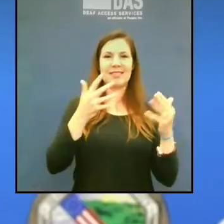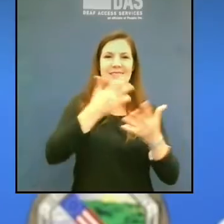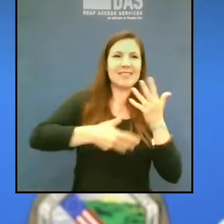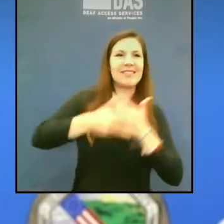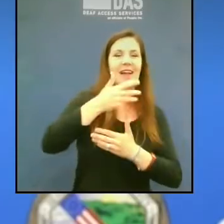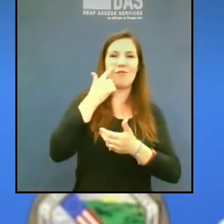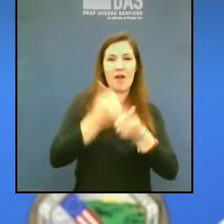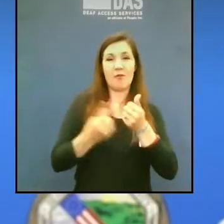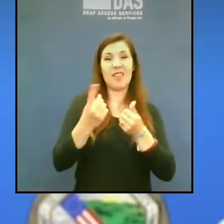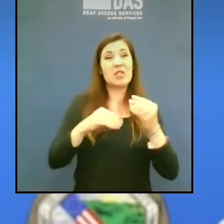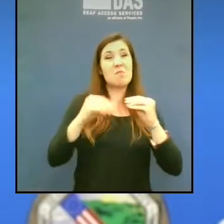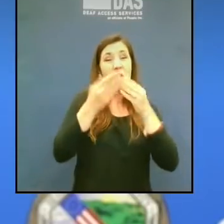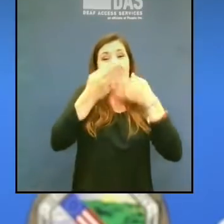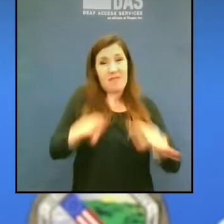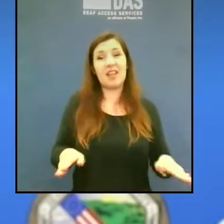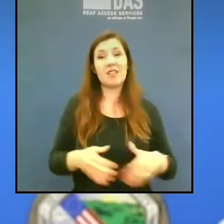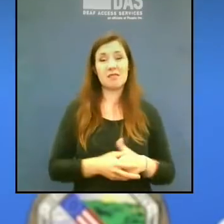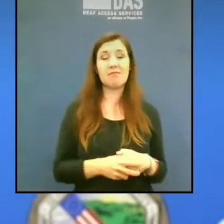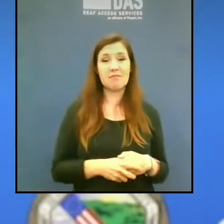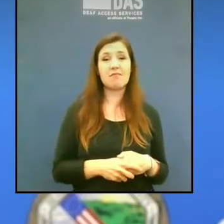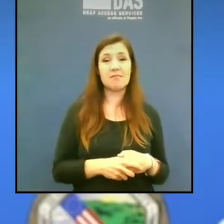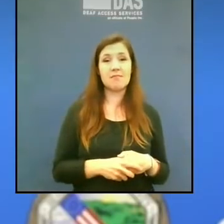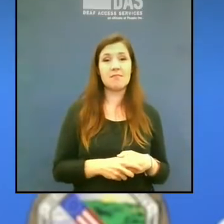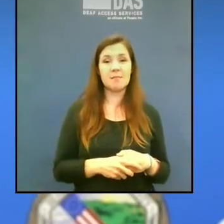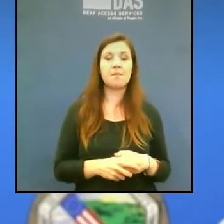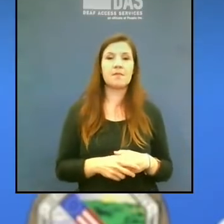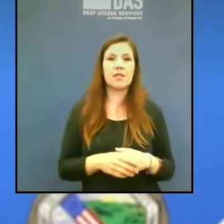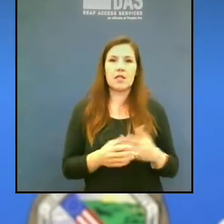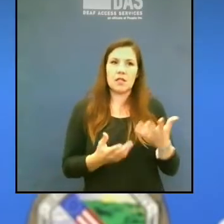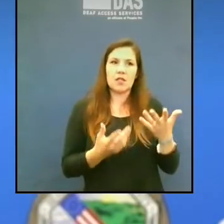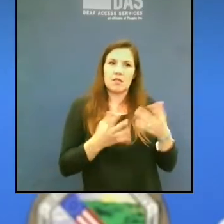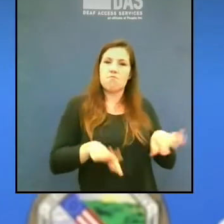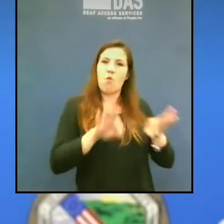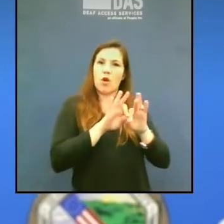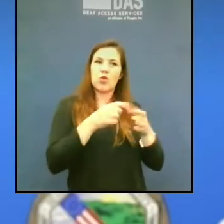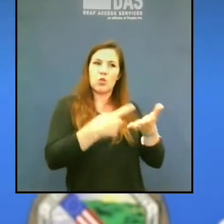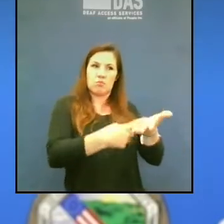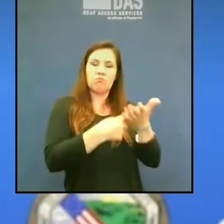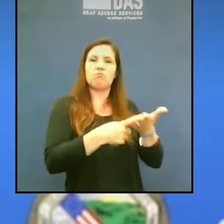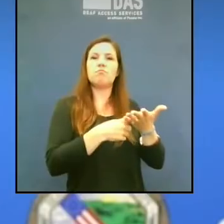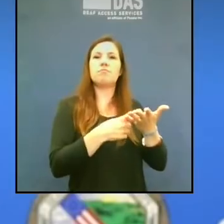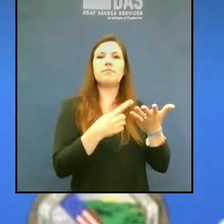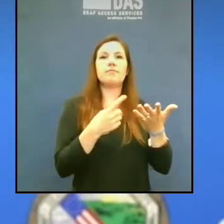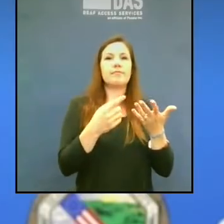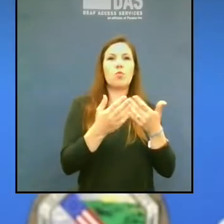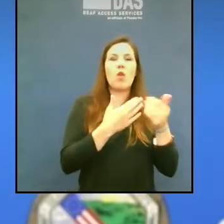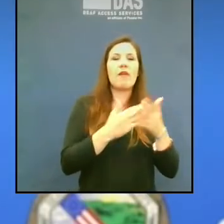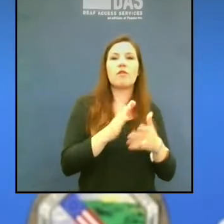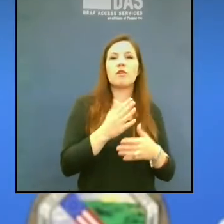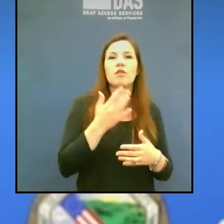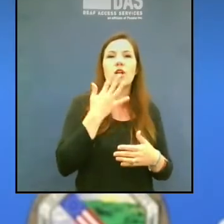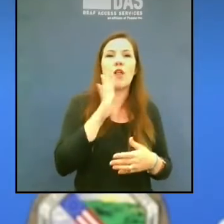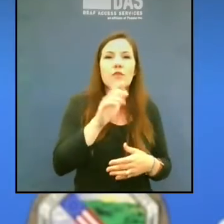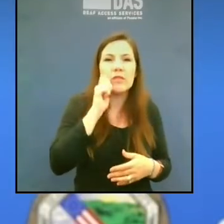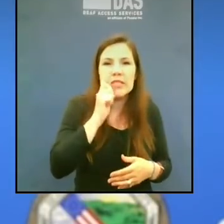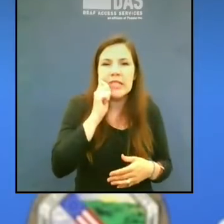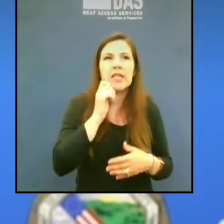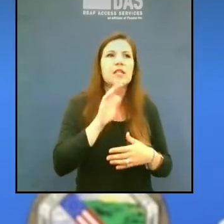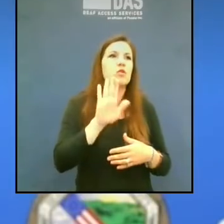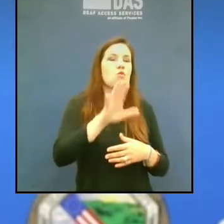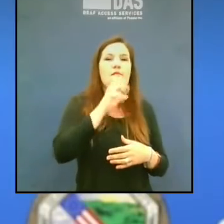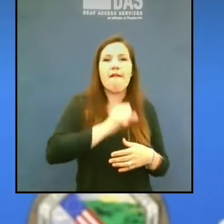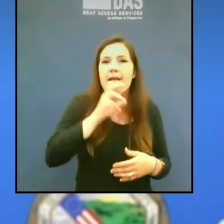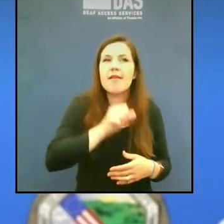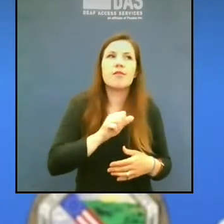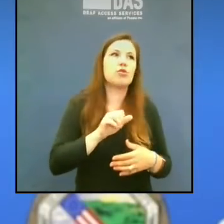actually divides us. And the best way to address injustices is to bring each of us together, regardless of the color of our skin, regardless of our